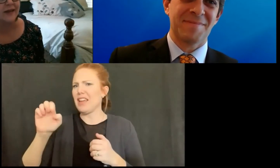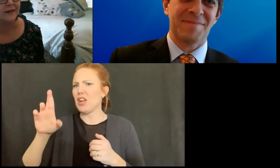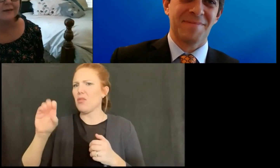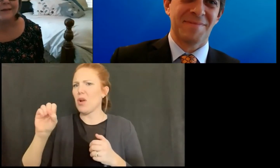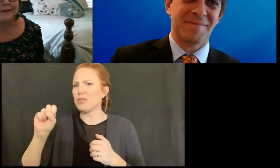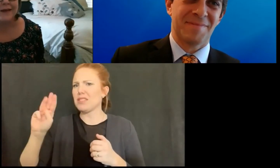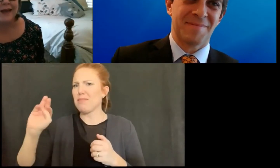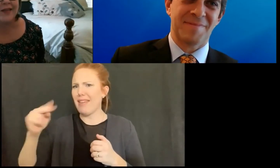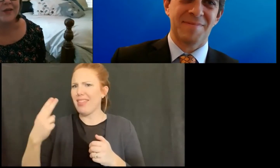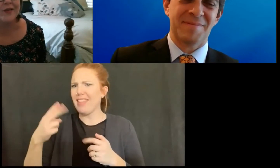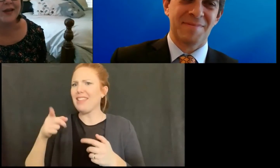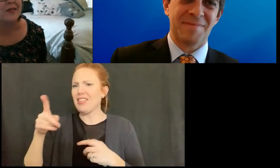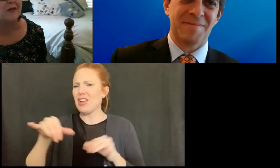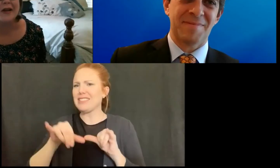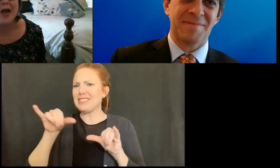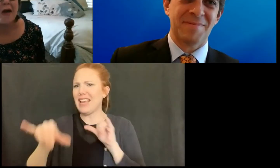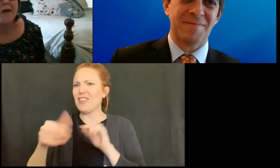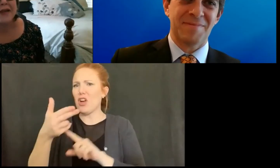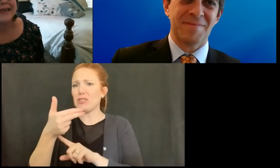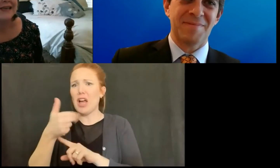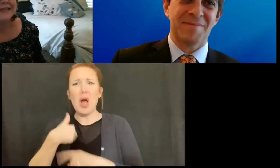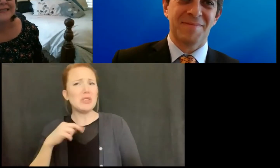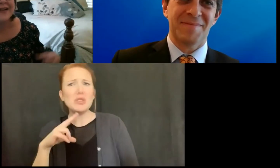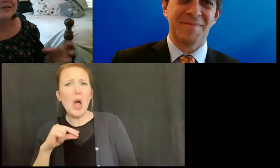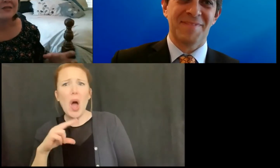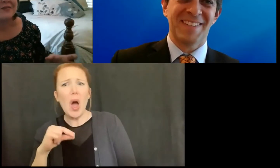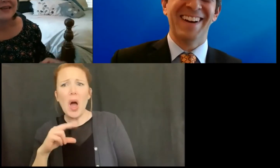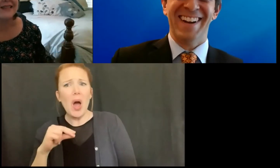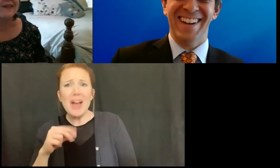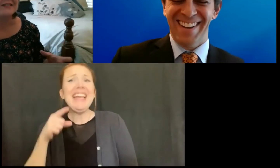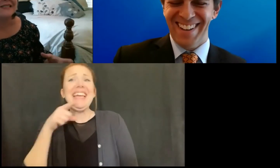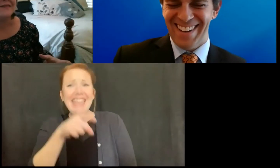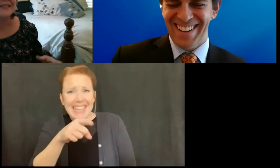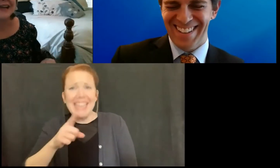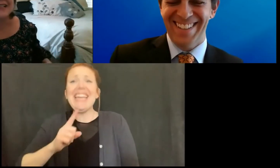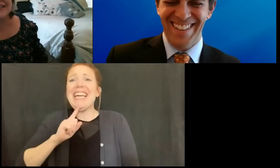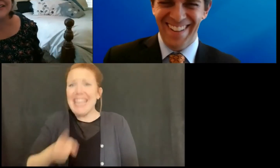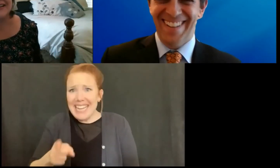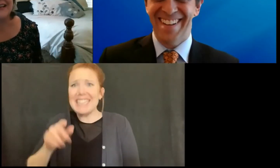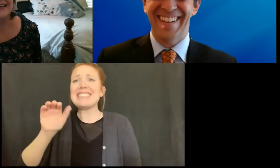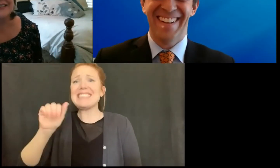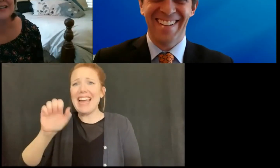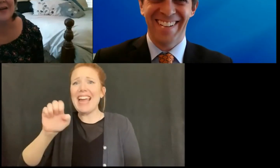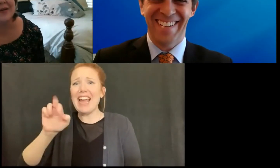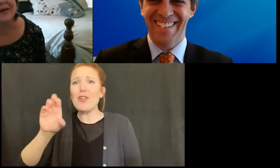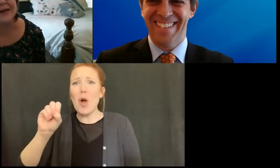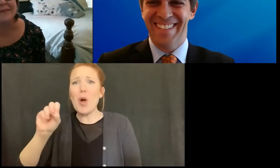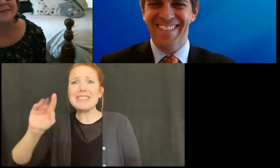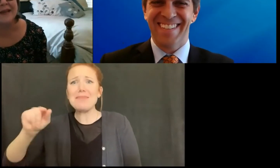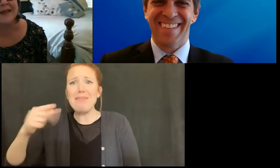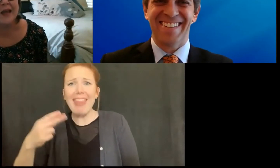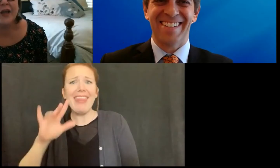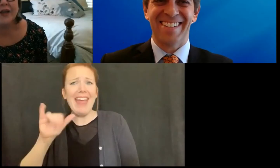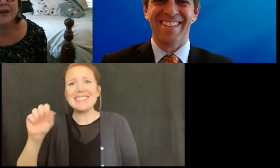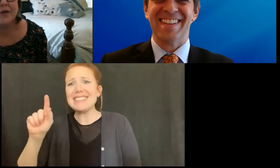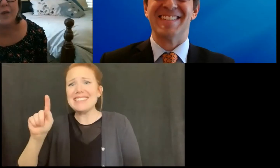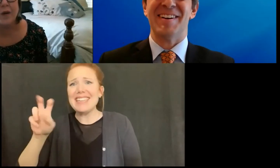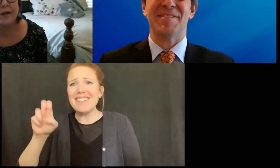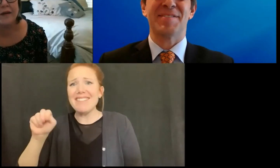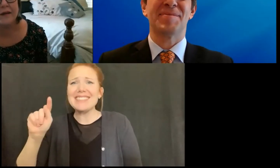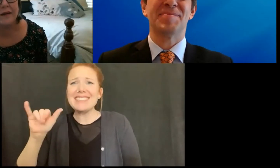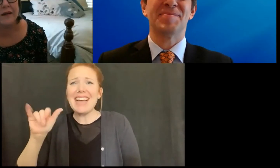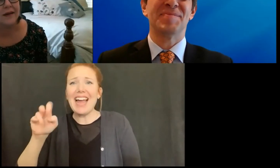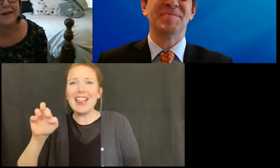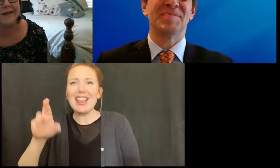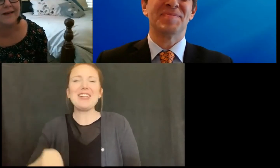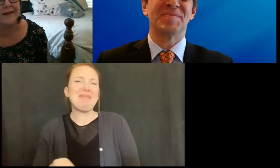They're staying at the hotel." And they're like, "No, he is Aerosmith. That was Steve Tyler." So, you know, great